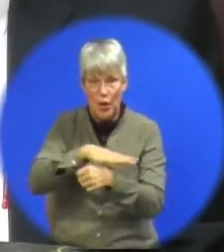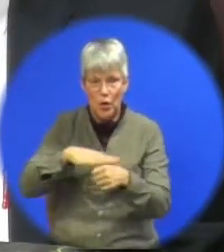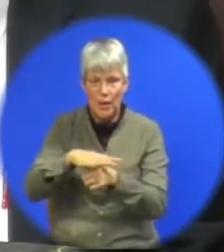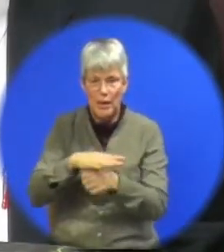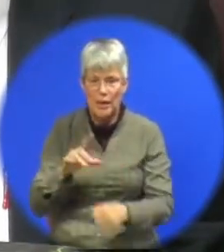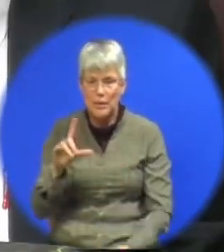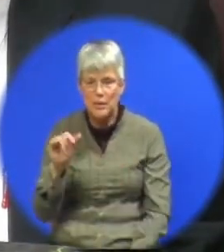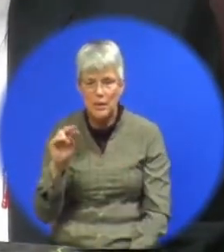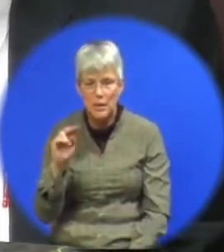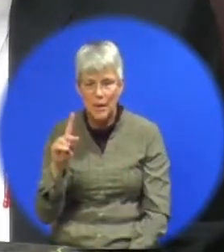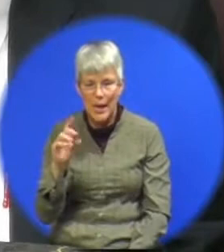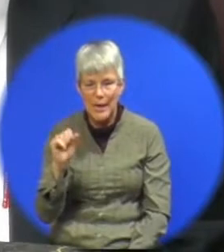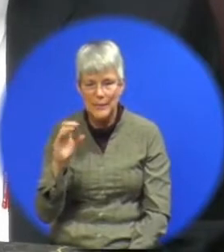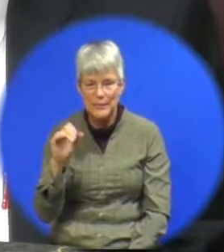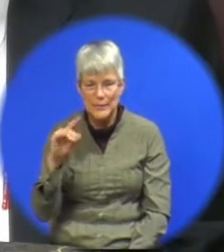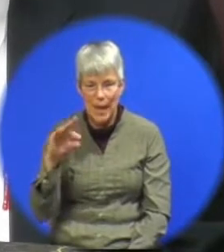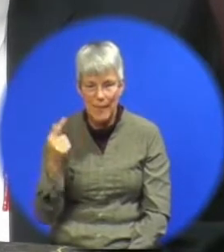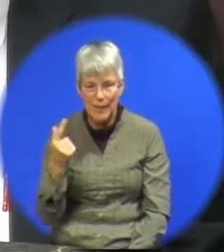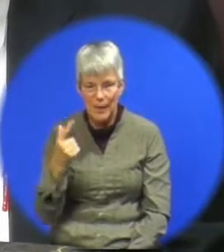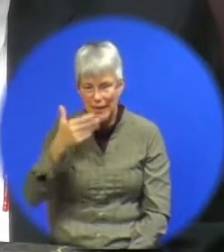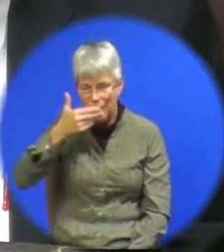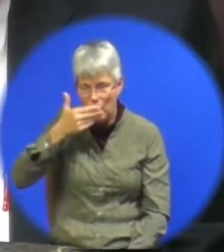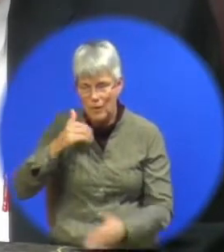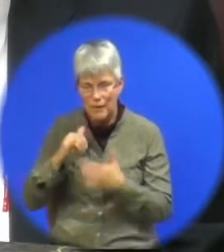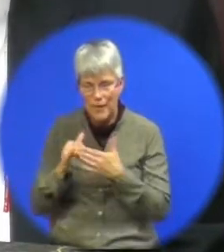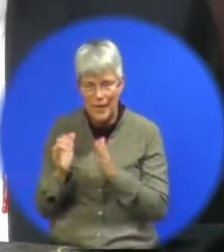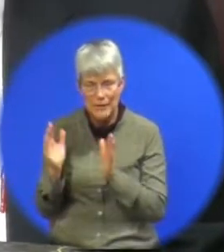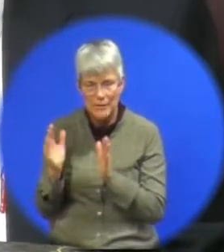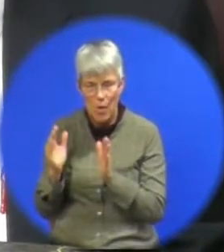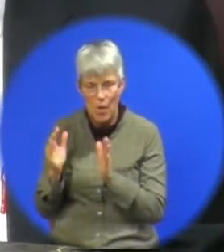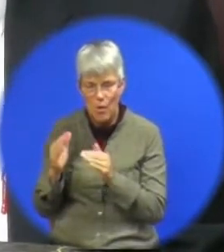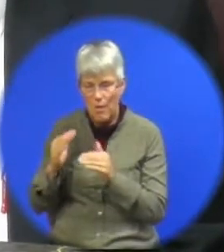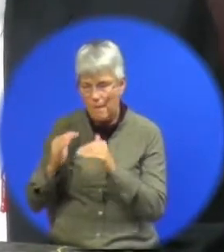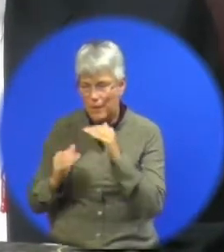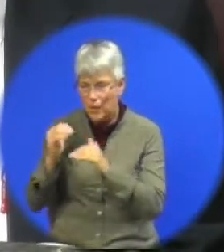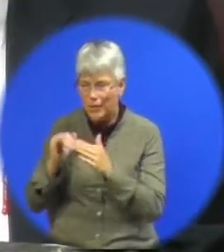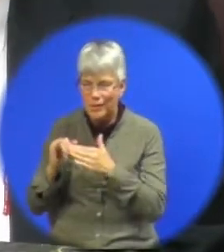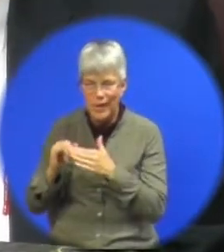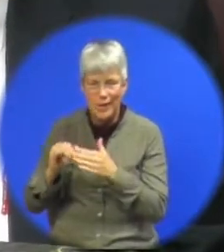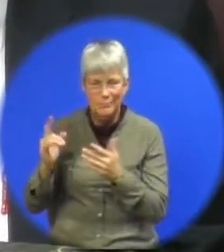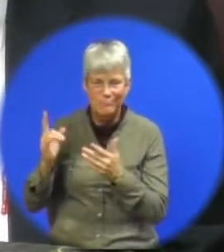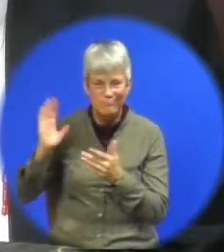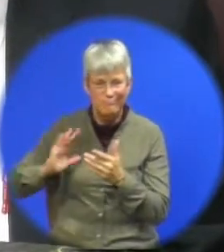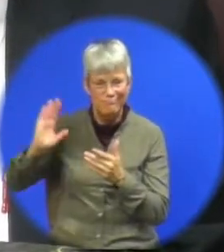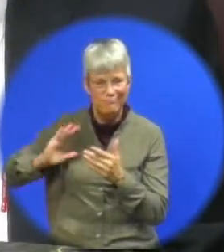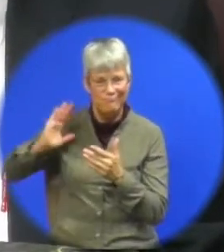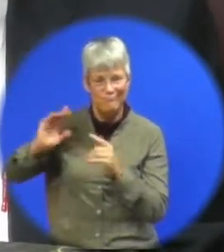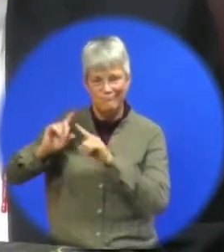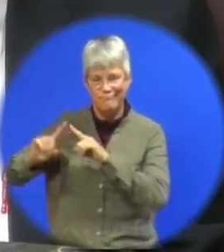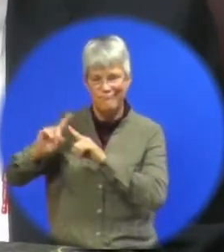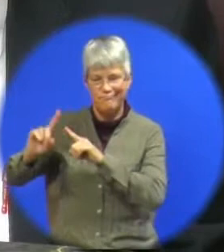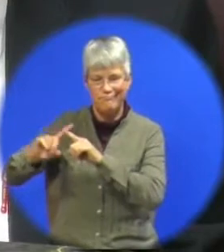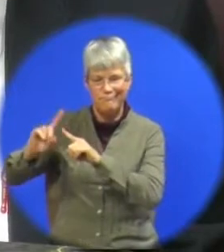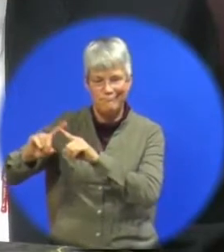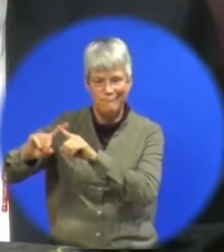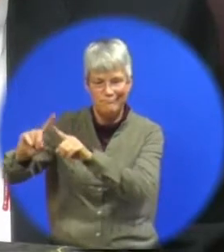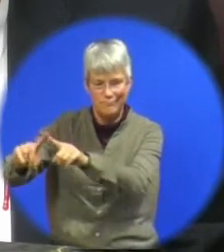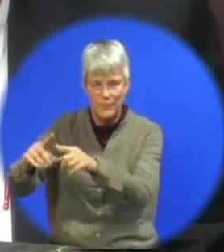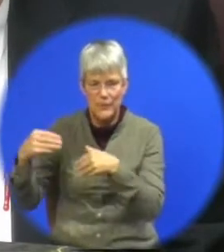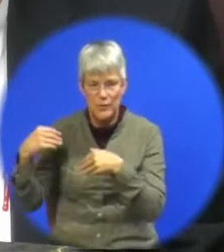front of that small building that is back there that served various uses over the years, and various retail